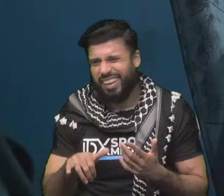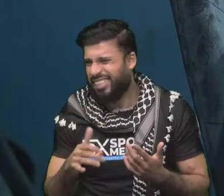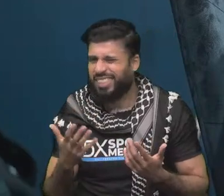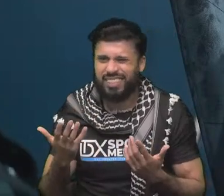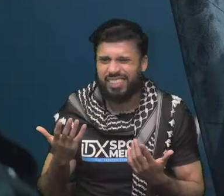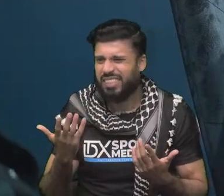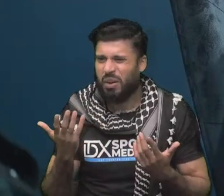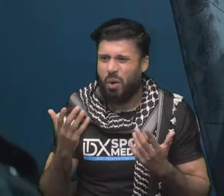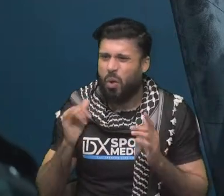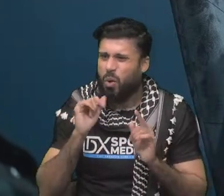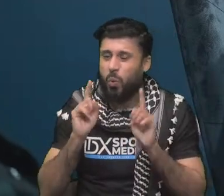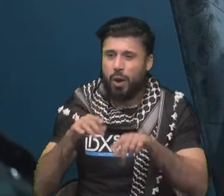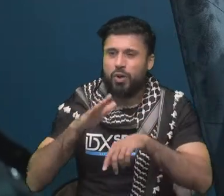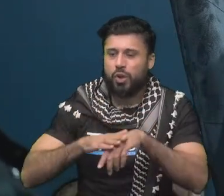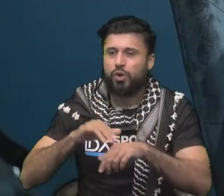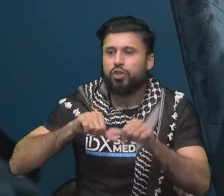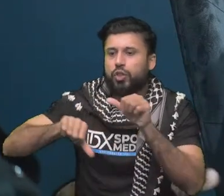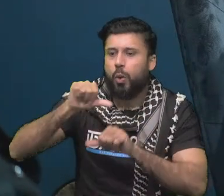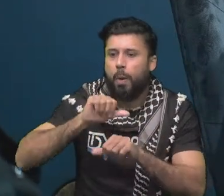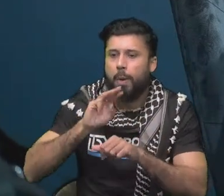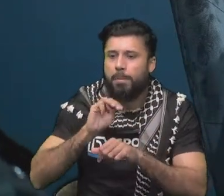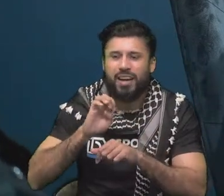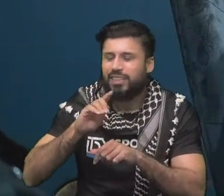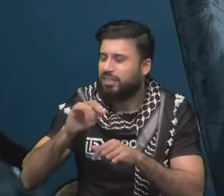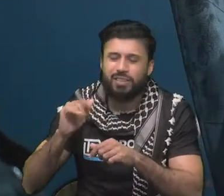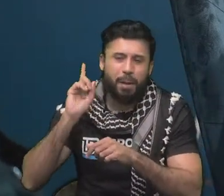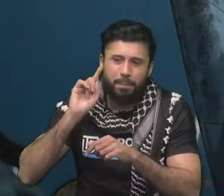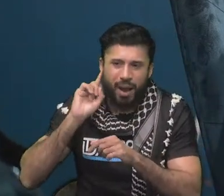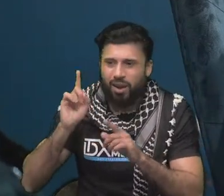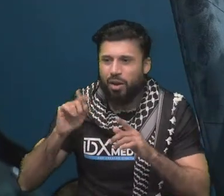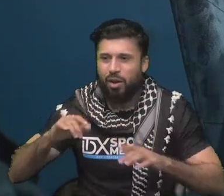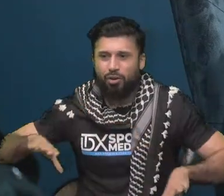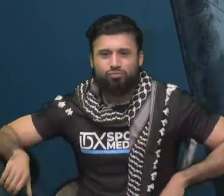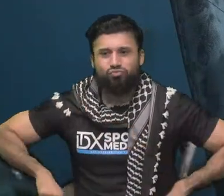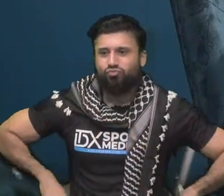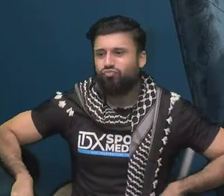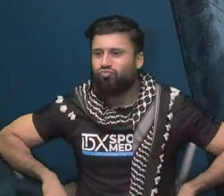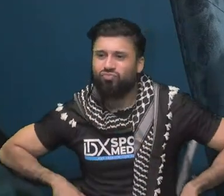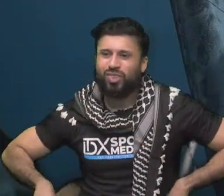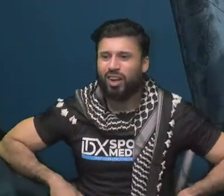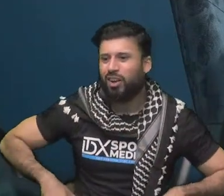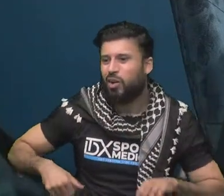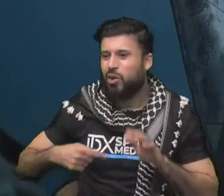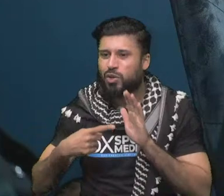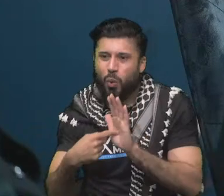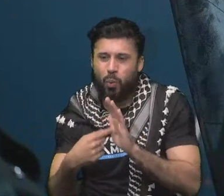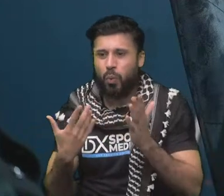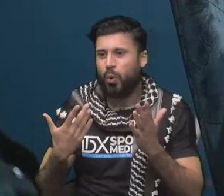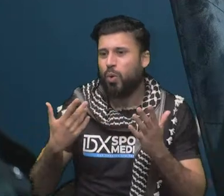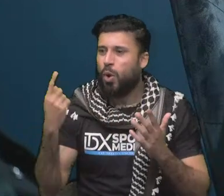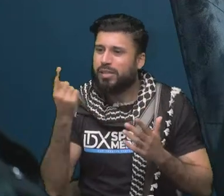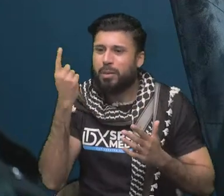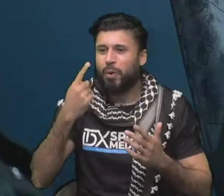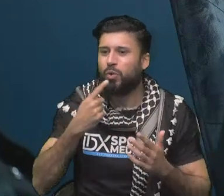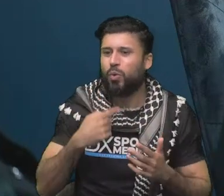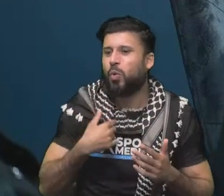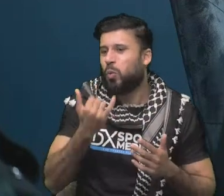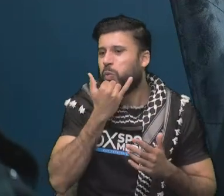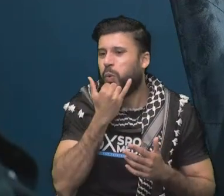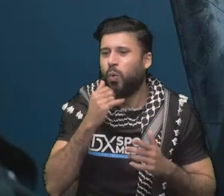about it on social media. And you come and tell them, you know, go get it, girl, go get it, boy, whatever that is, right?